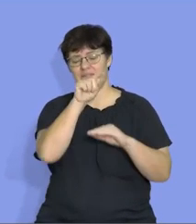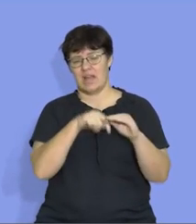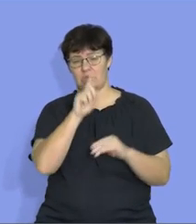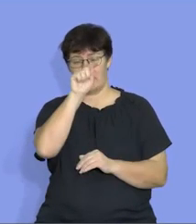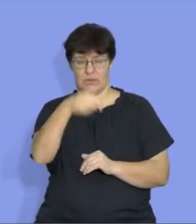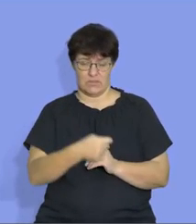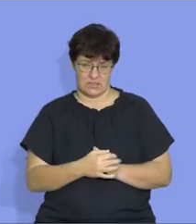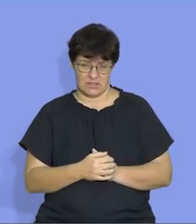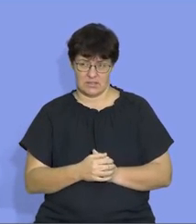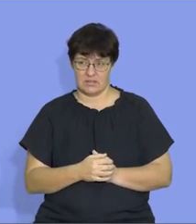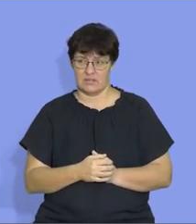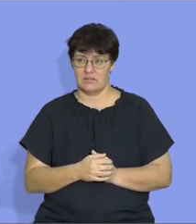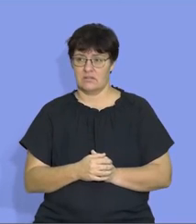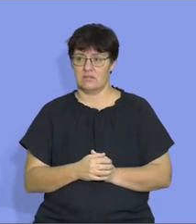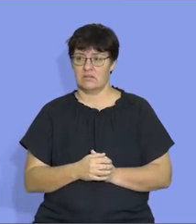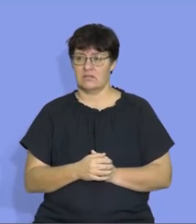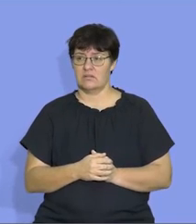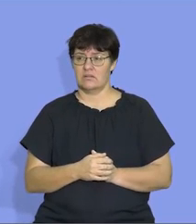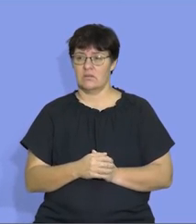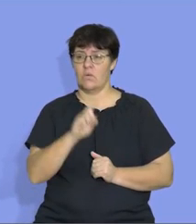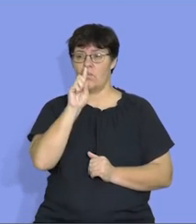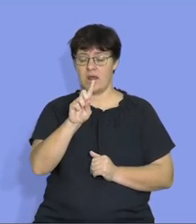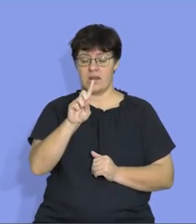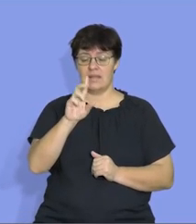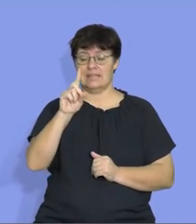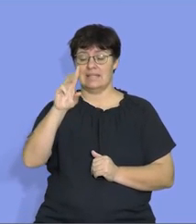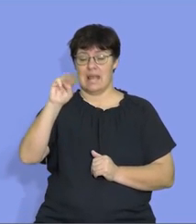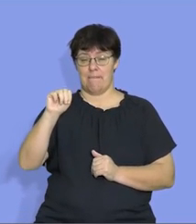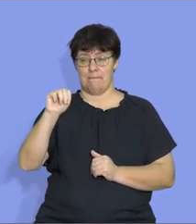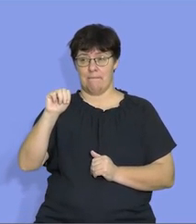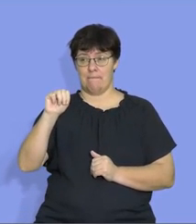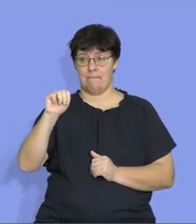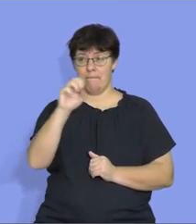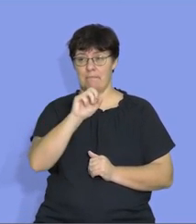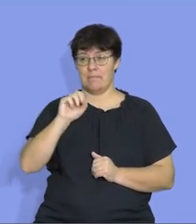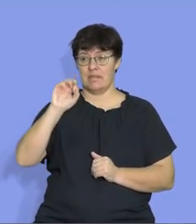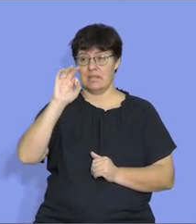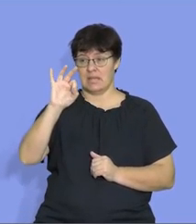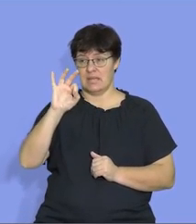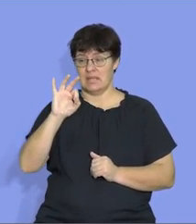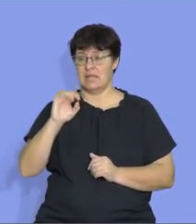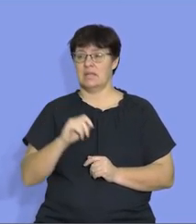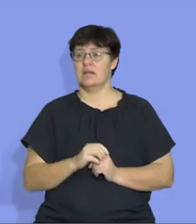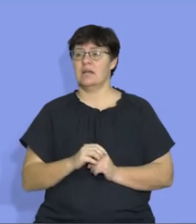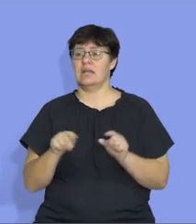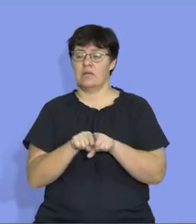because 1 cubic decimeter, right, is equals to 1,000